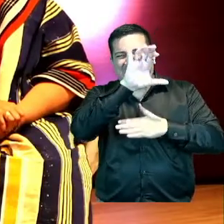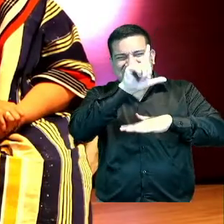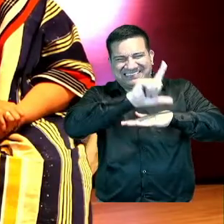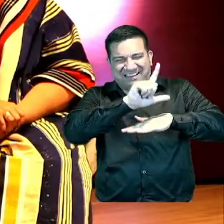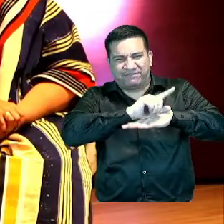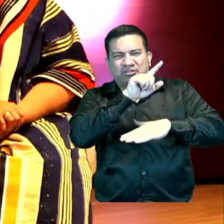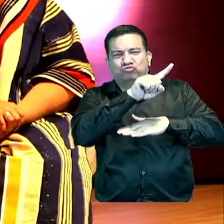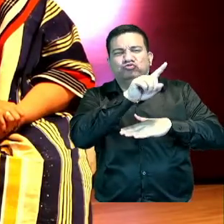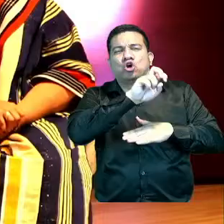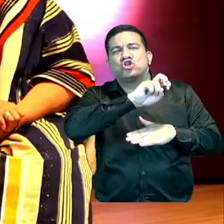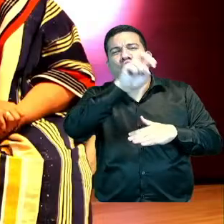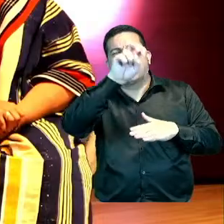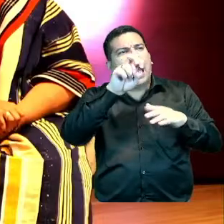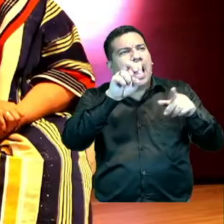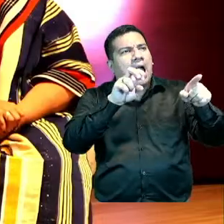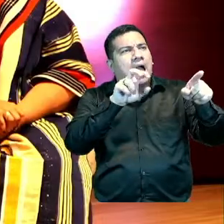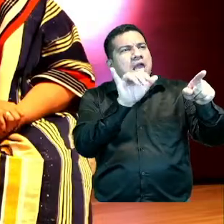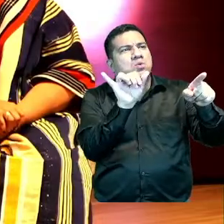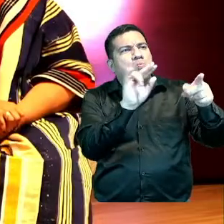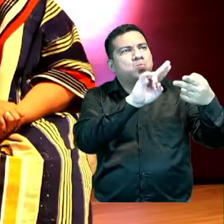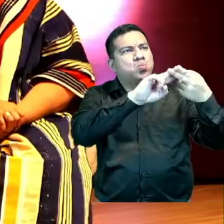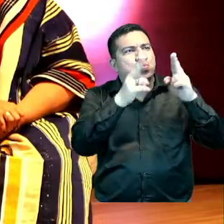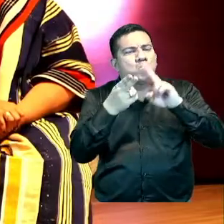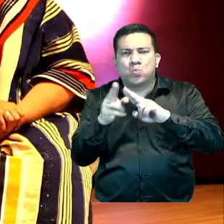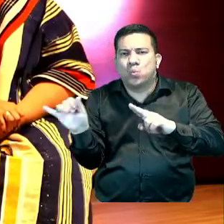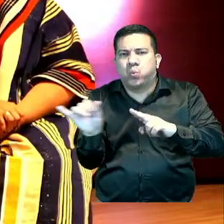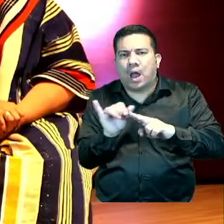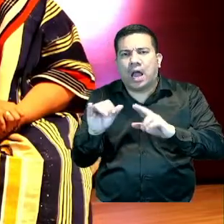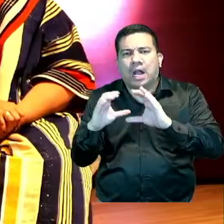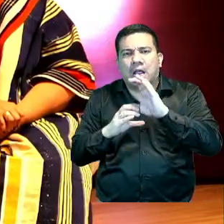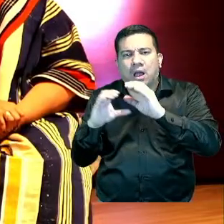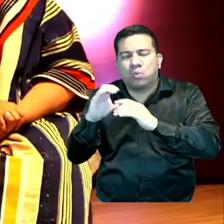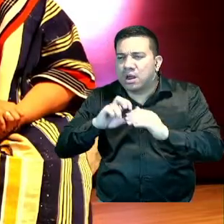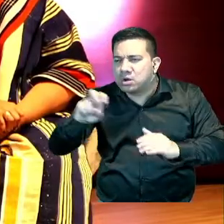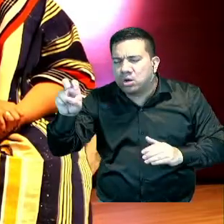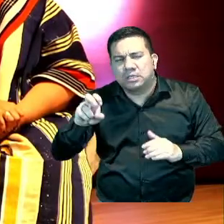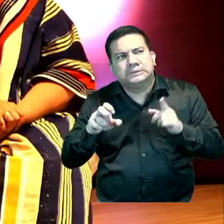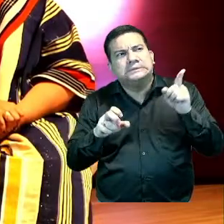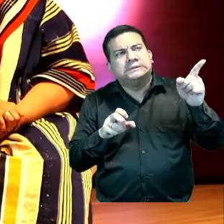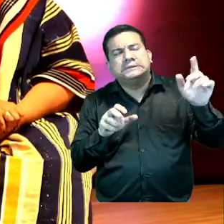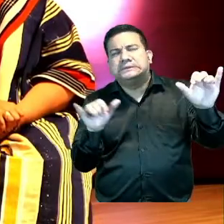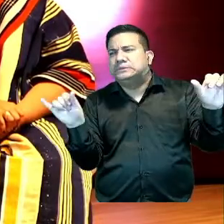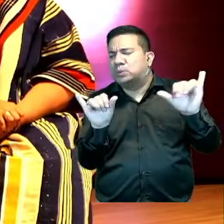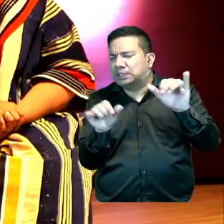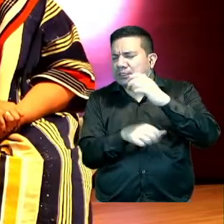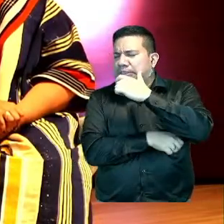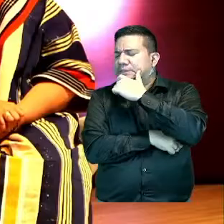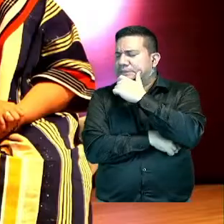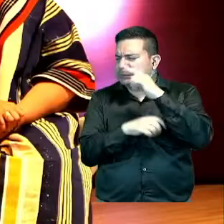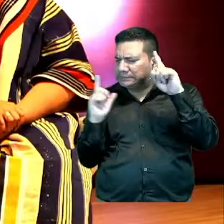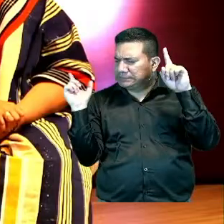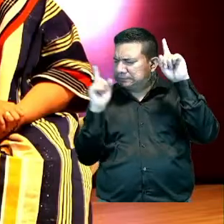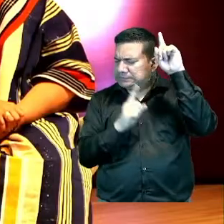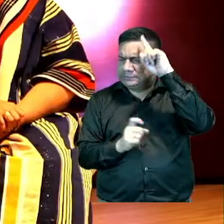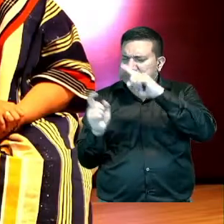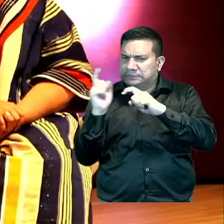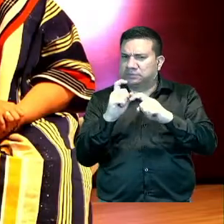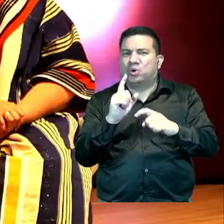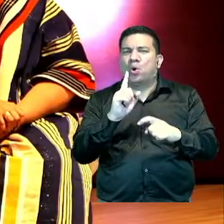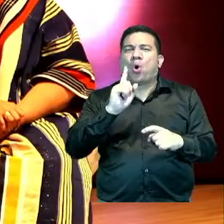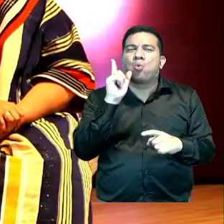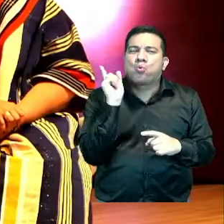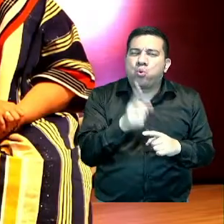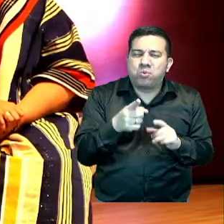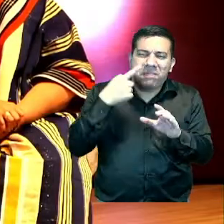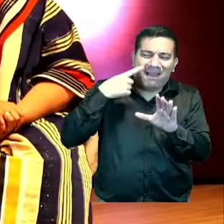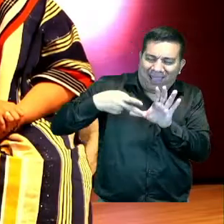women. I compared them to the women of north of Cauca, the department I'm from, that were being